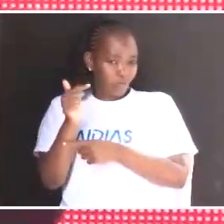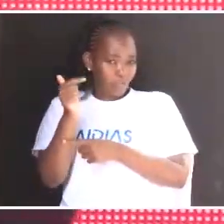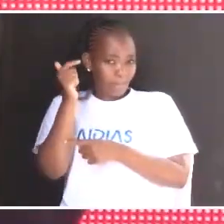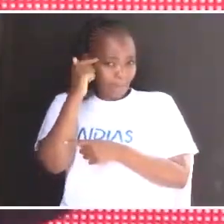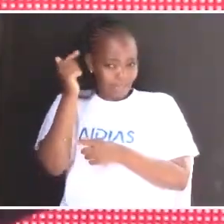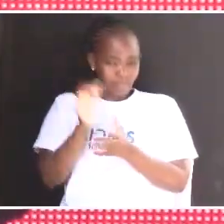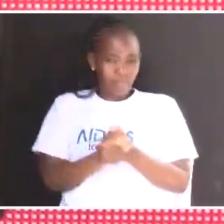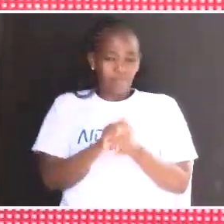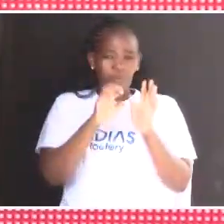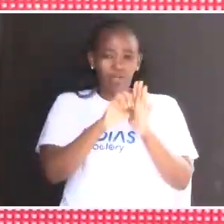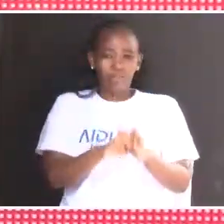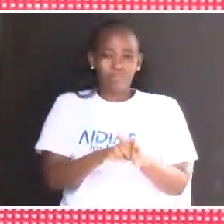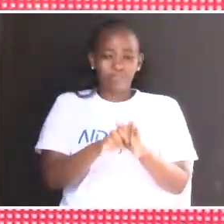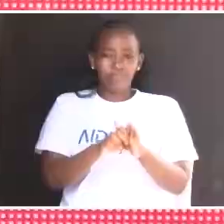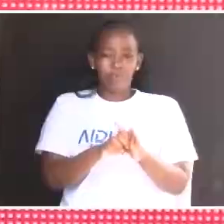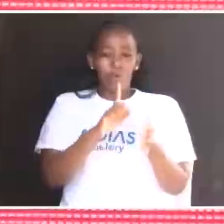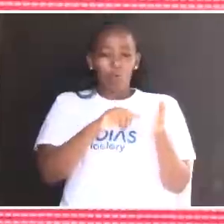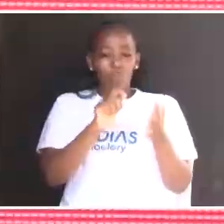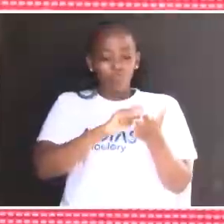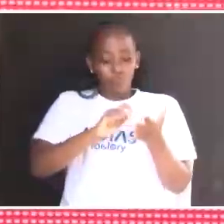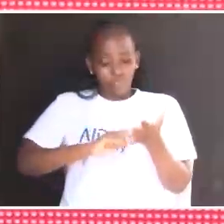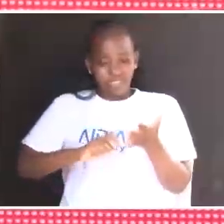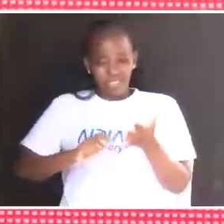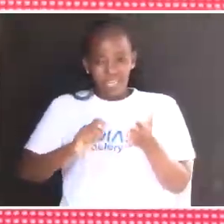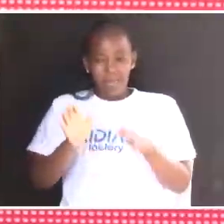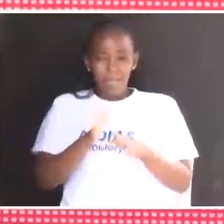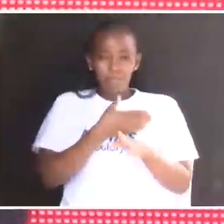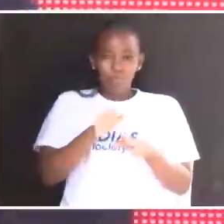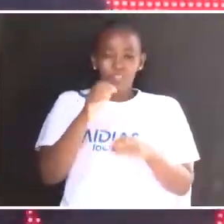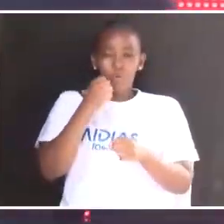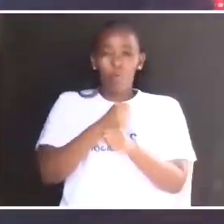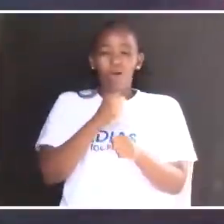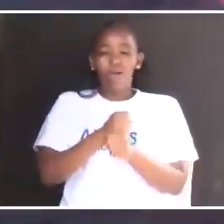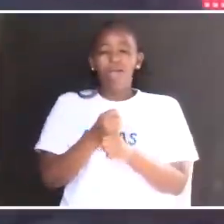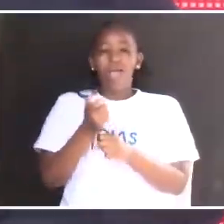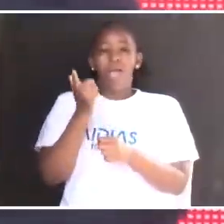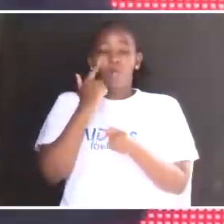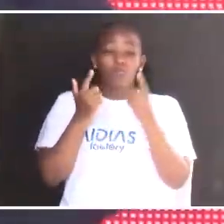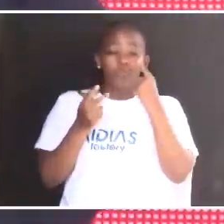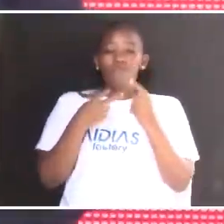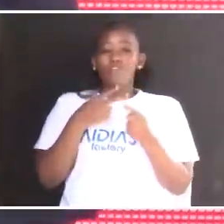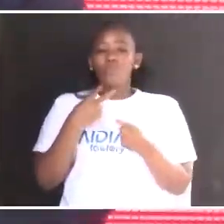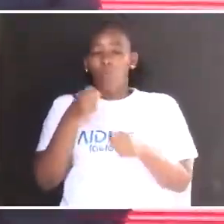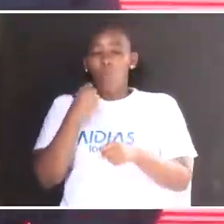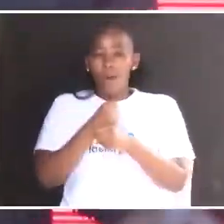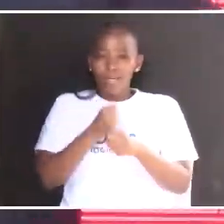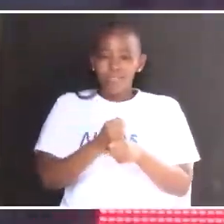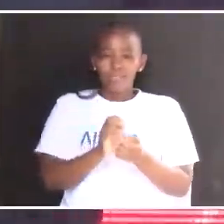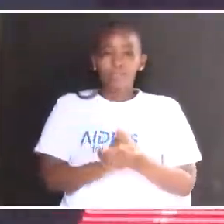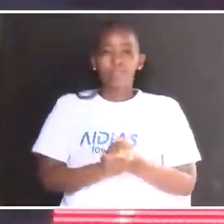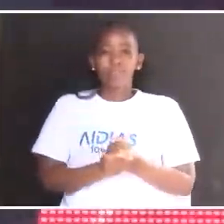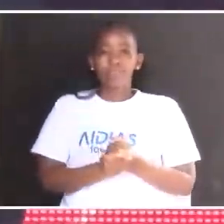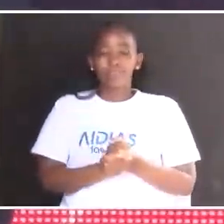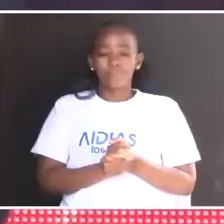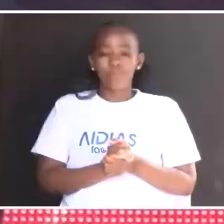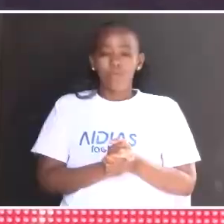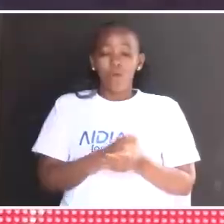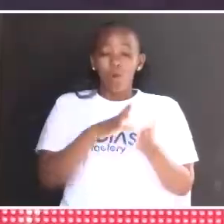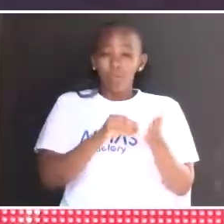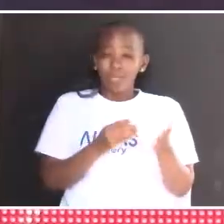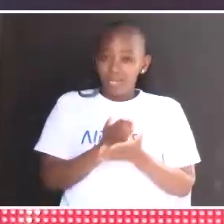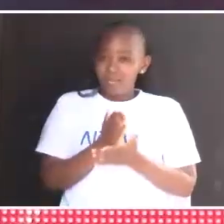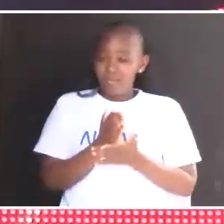such as kitu umeandika, literary work, musical works, audiovisual works, artistic works, and broadcast. So copyright